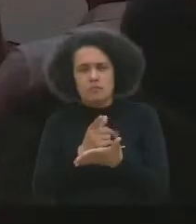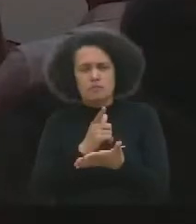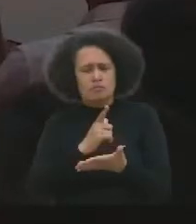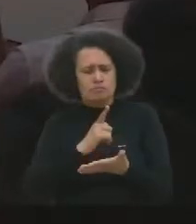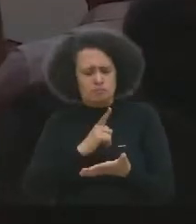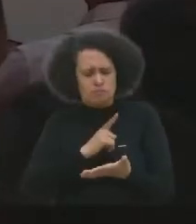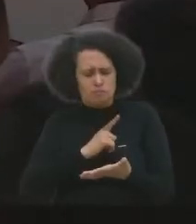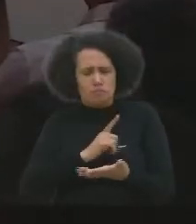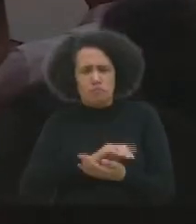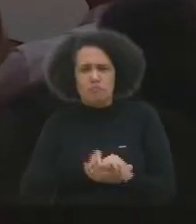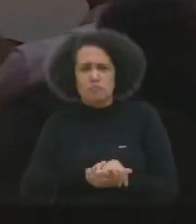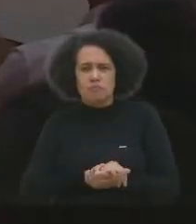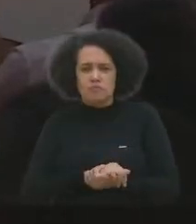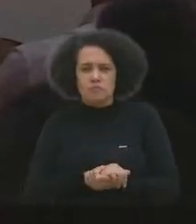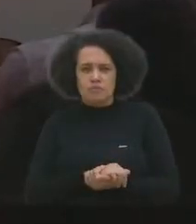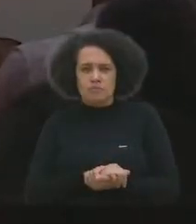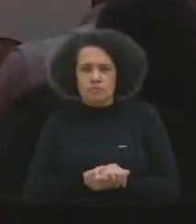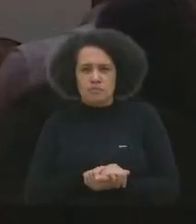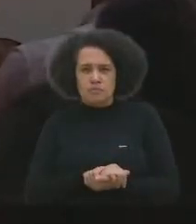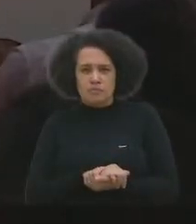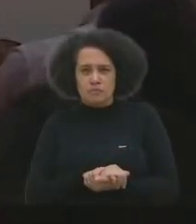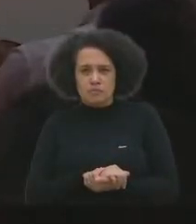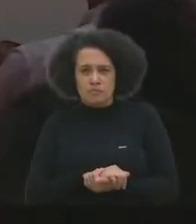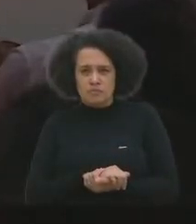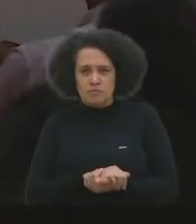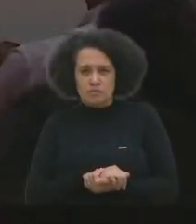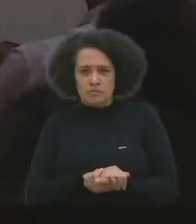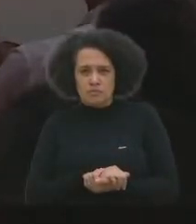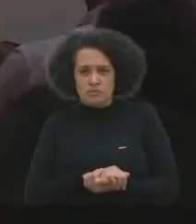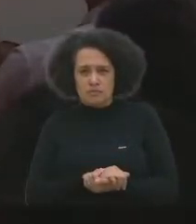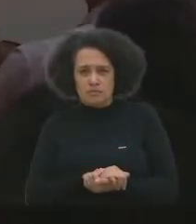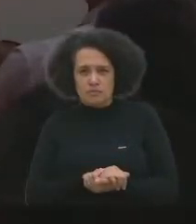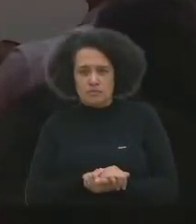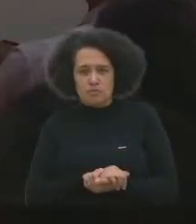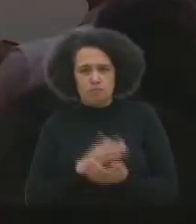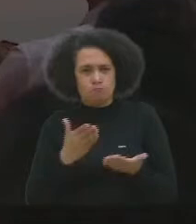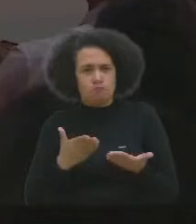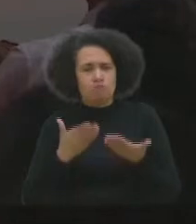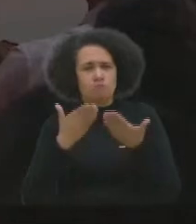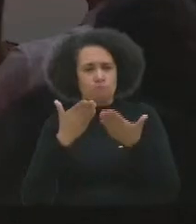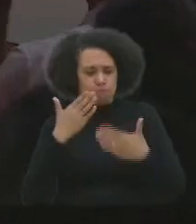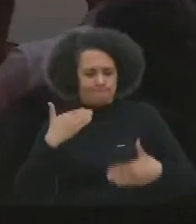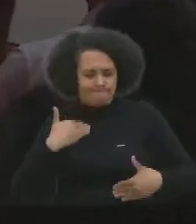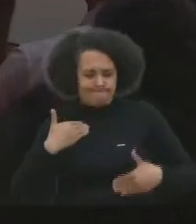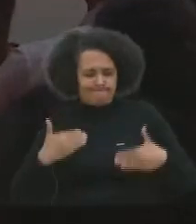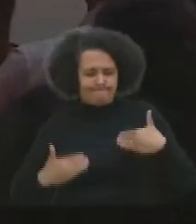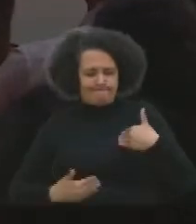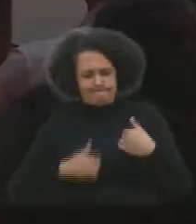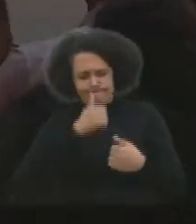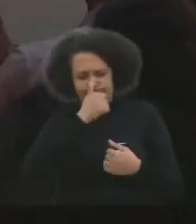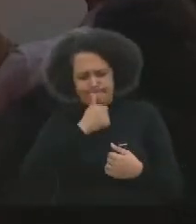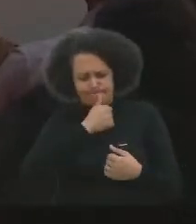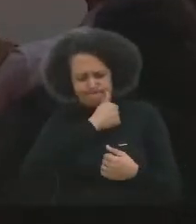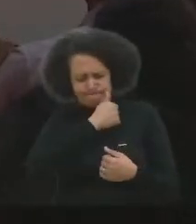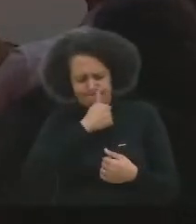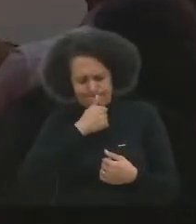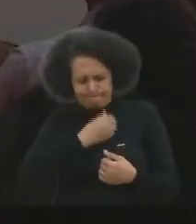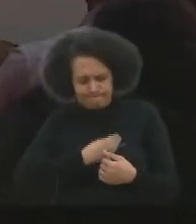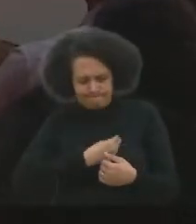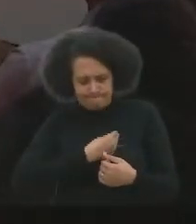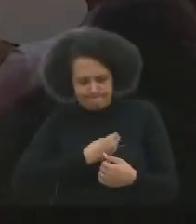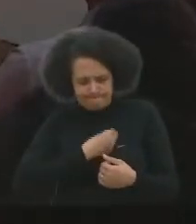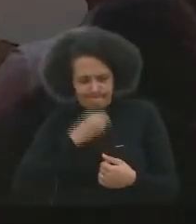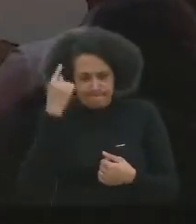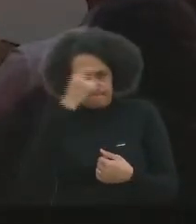holy and pleasing to God, your spiritual worship. Oferecer os vossos corpos como sacrifício vivo, santo e agradável